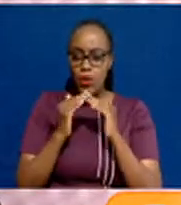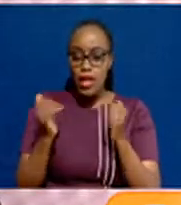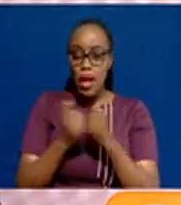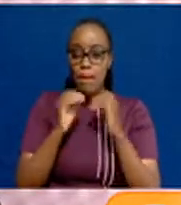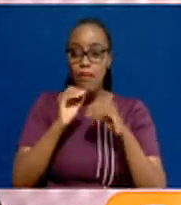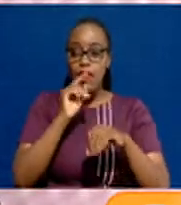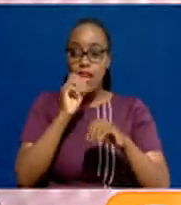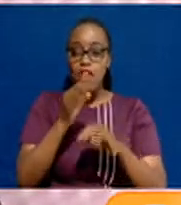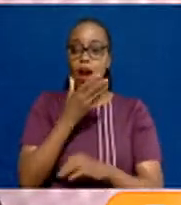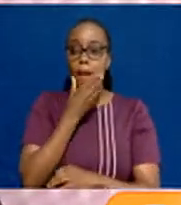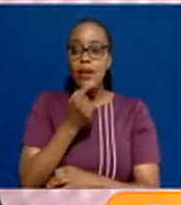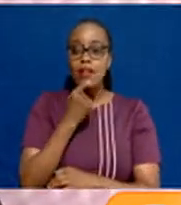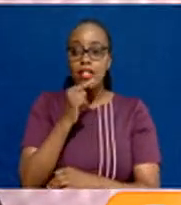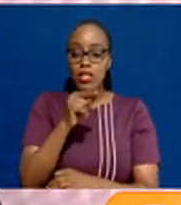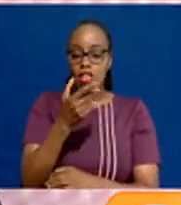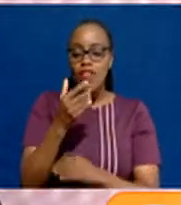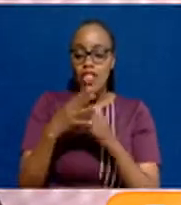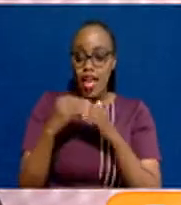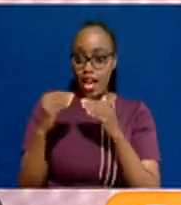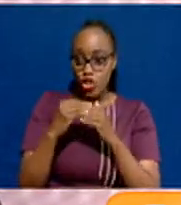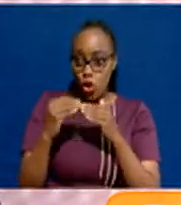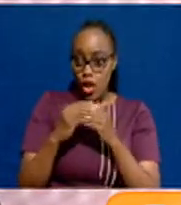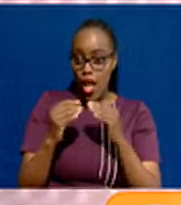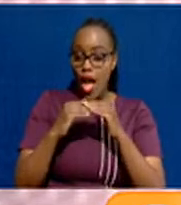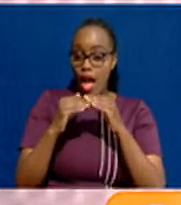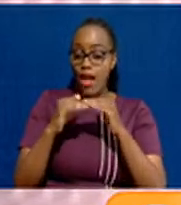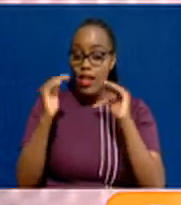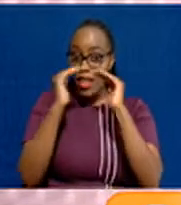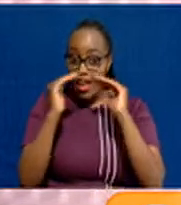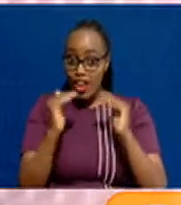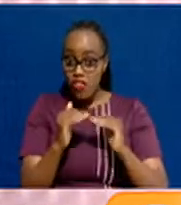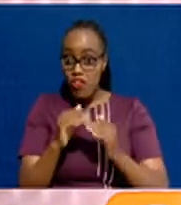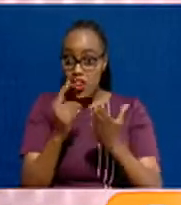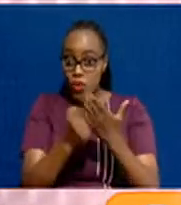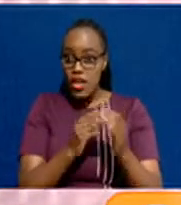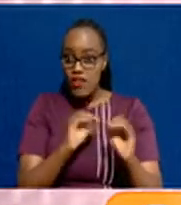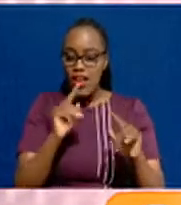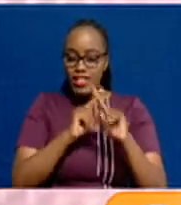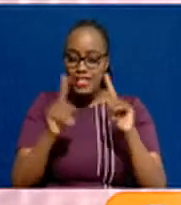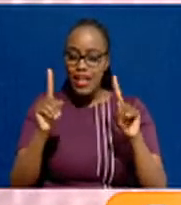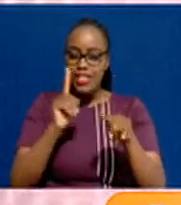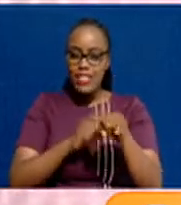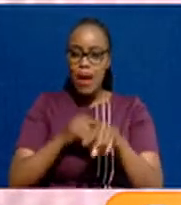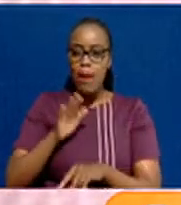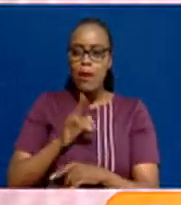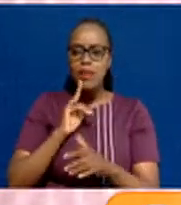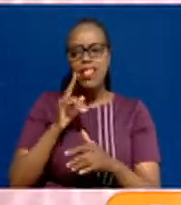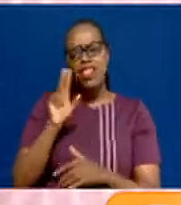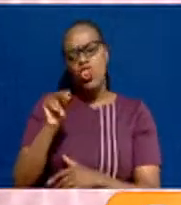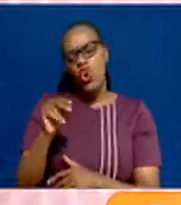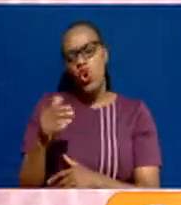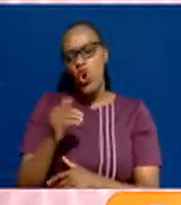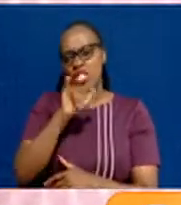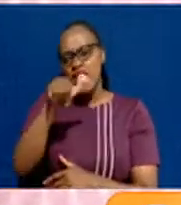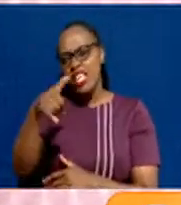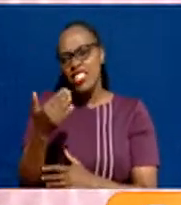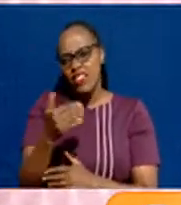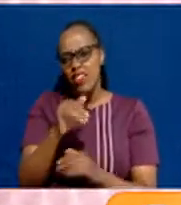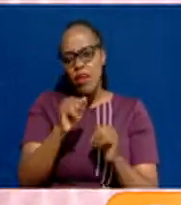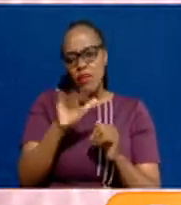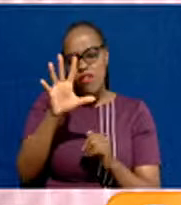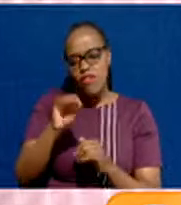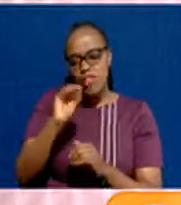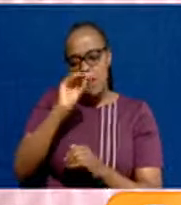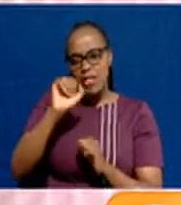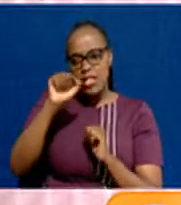man tells you his dollar rate, you never negotiate. But when a woman does, you start saying, no, why don't we just do